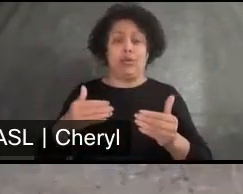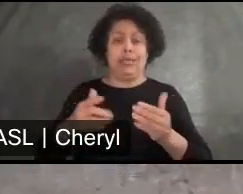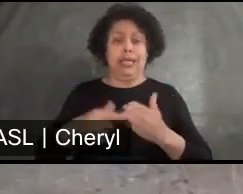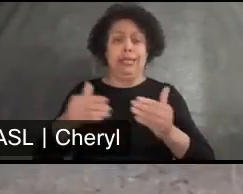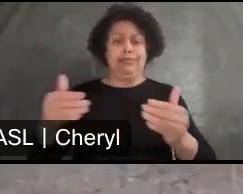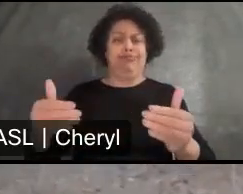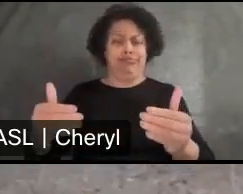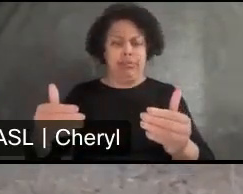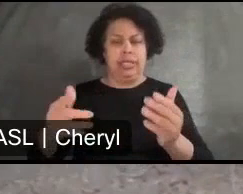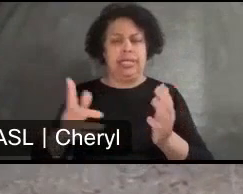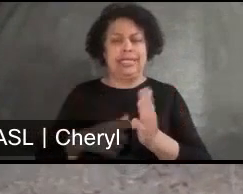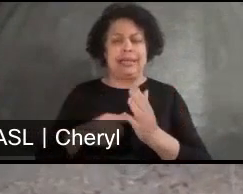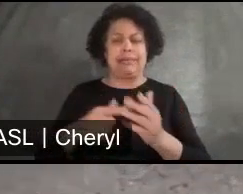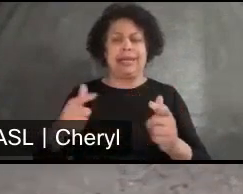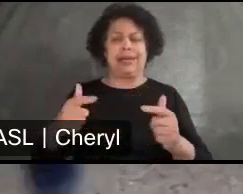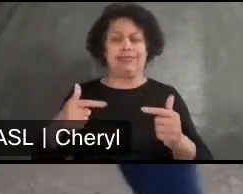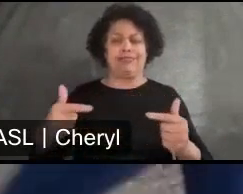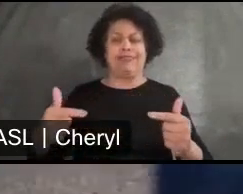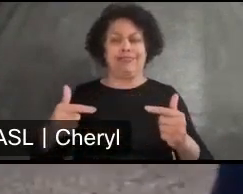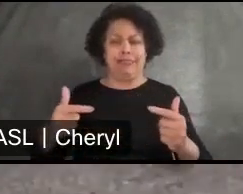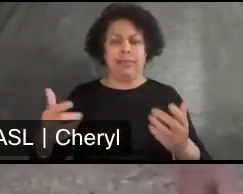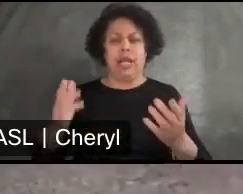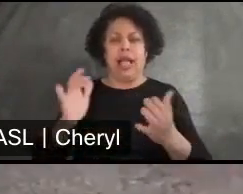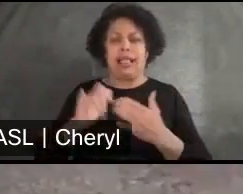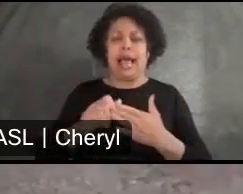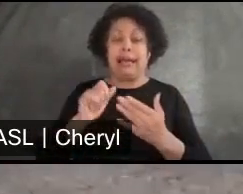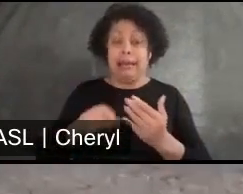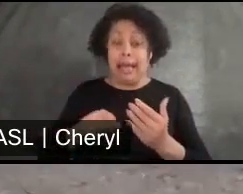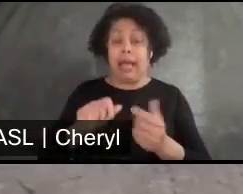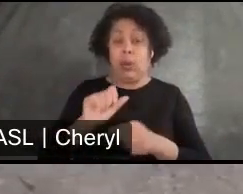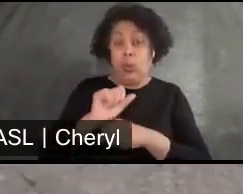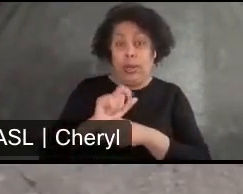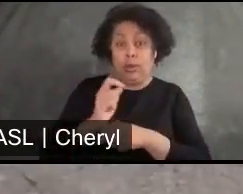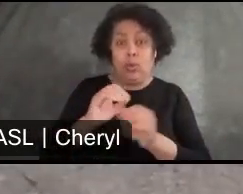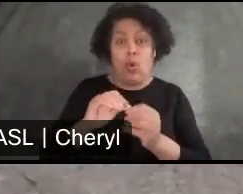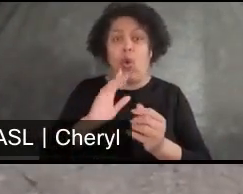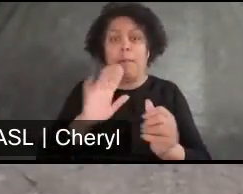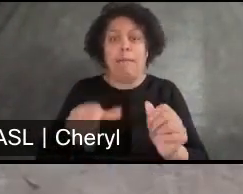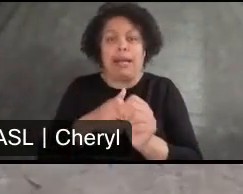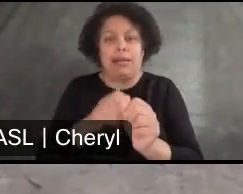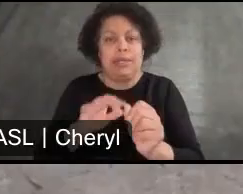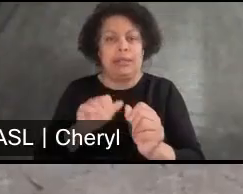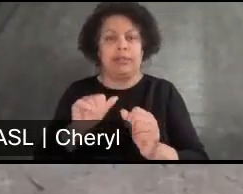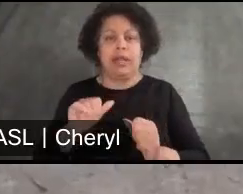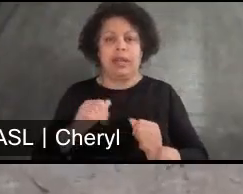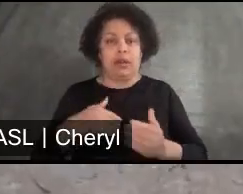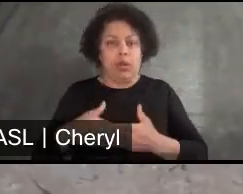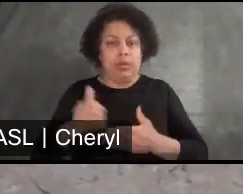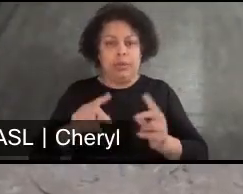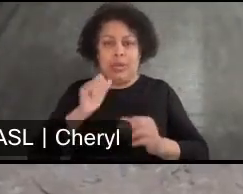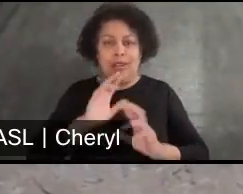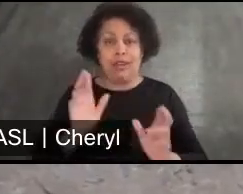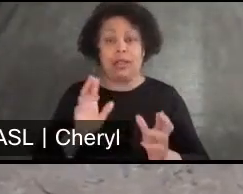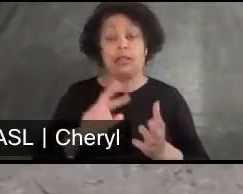more work. What could fill that role if your first pod people are not available? These could be extended family members,